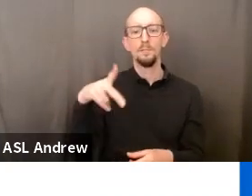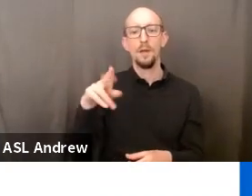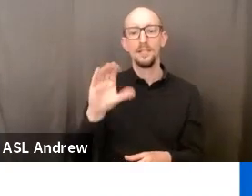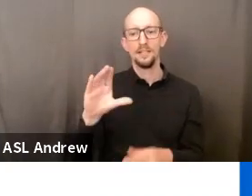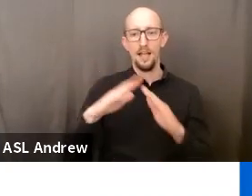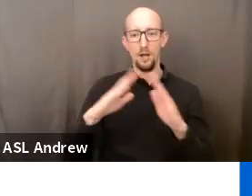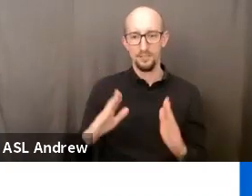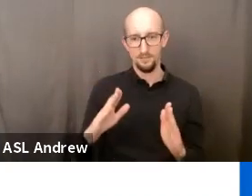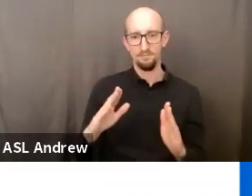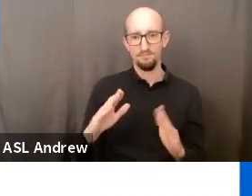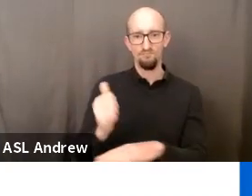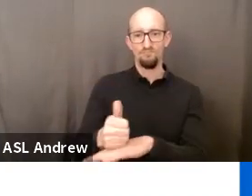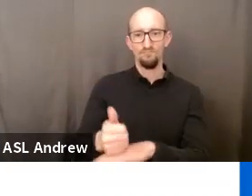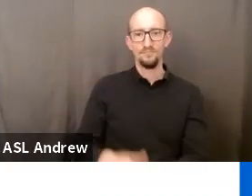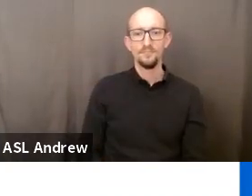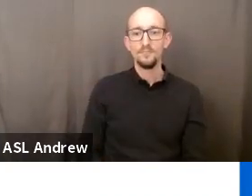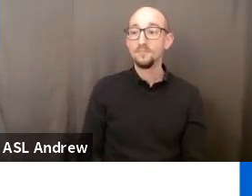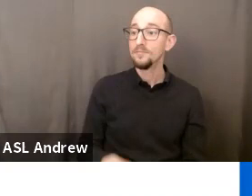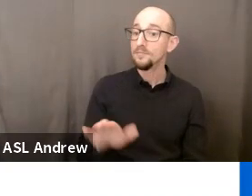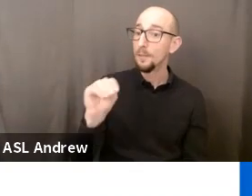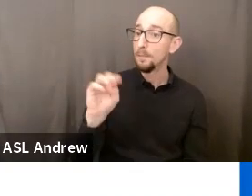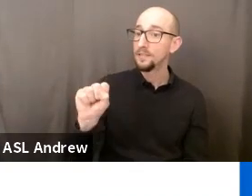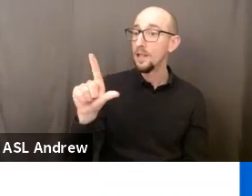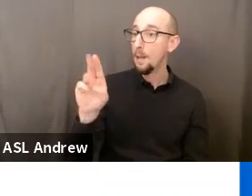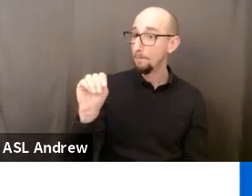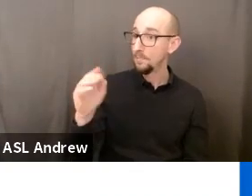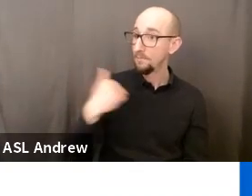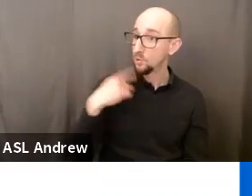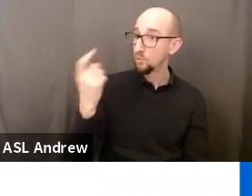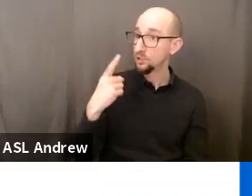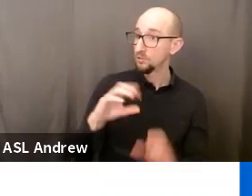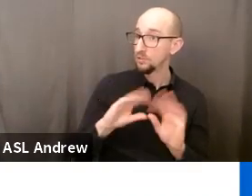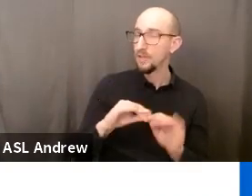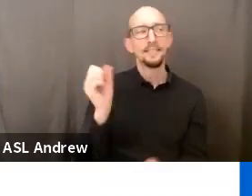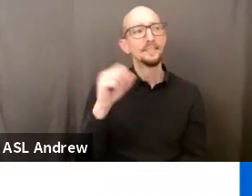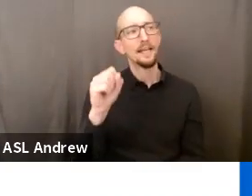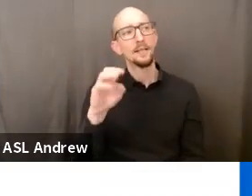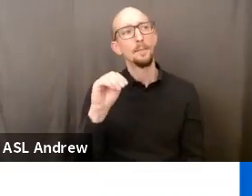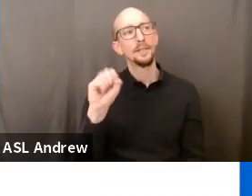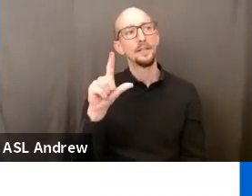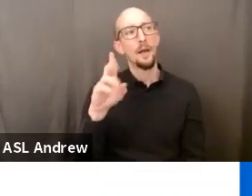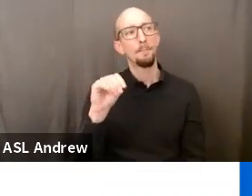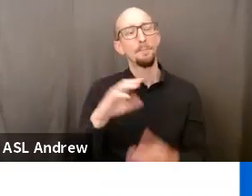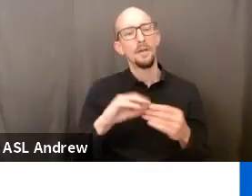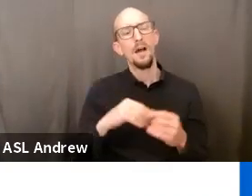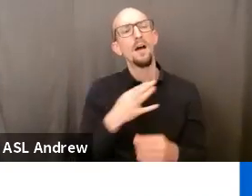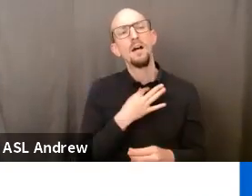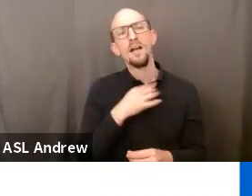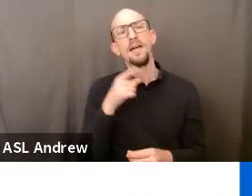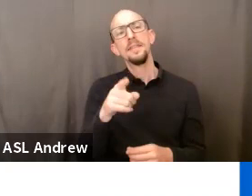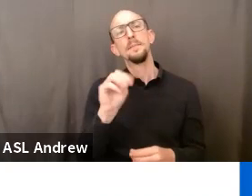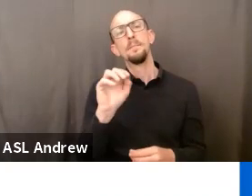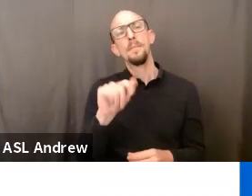Ms. Lum, did you have a clarifying question? Yes, I just wanted to know how on this map,